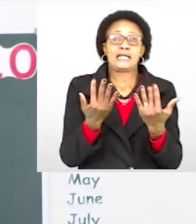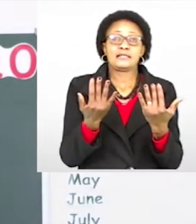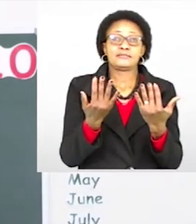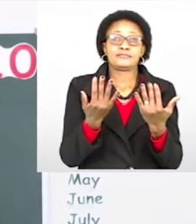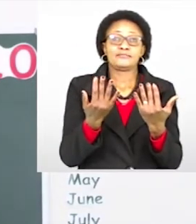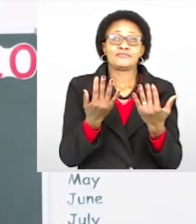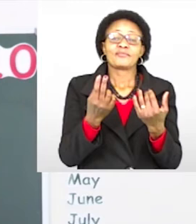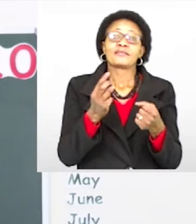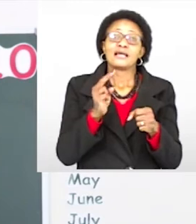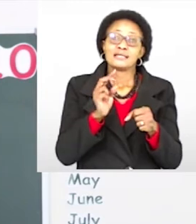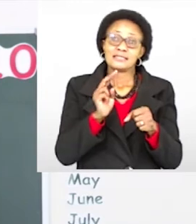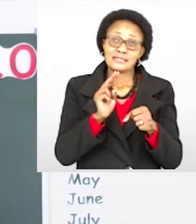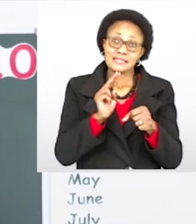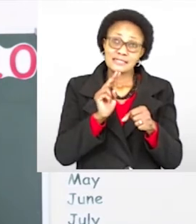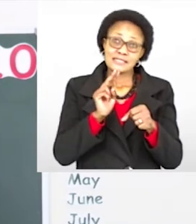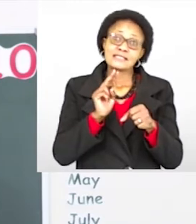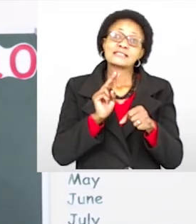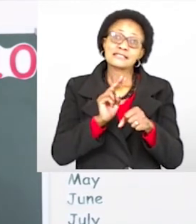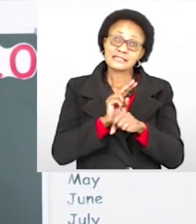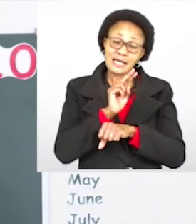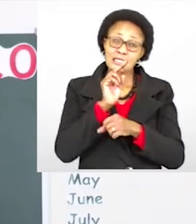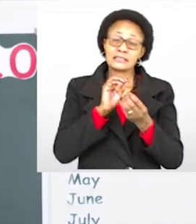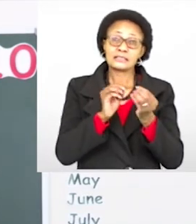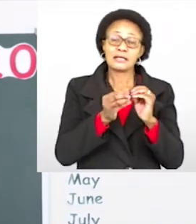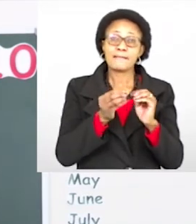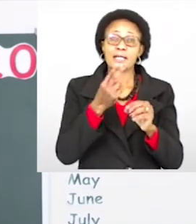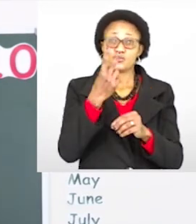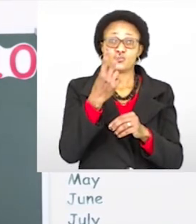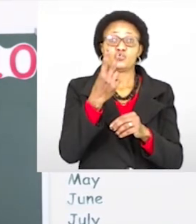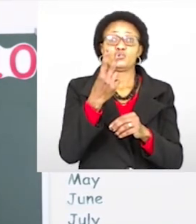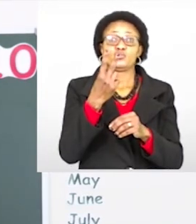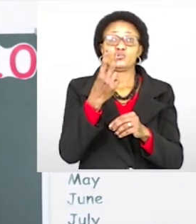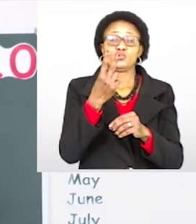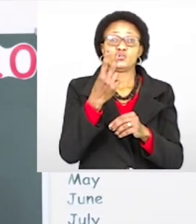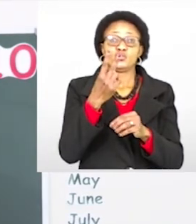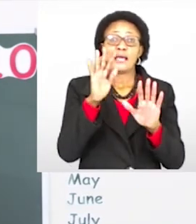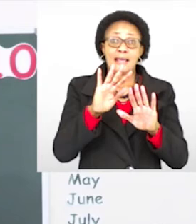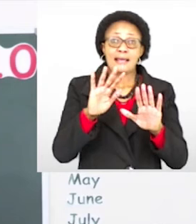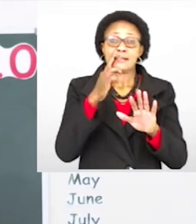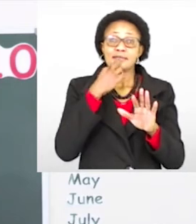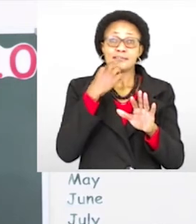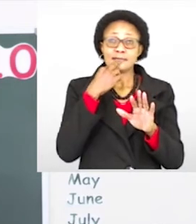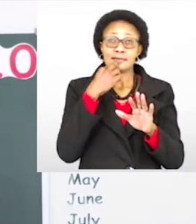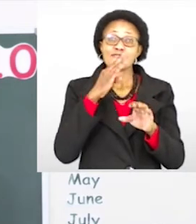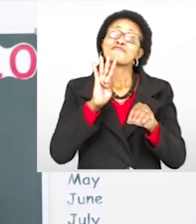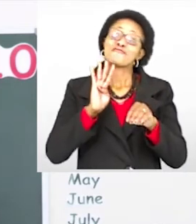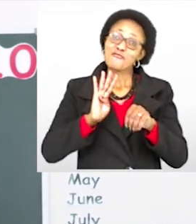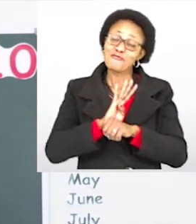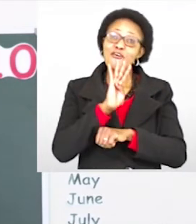the second one, meaning number 2, is colored in red. Let's take a look at the fourth